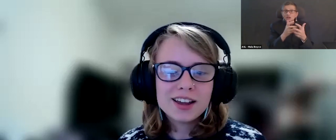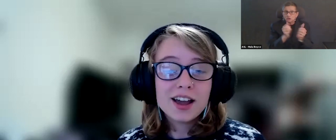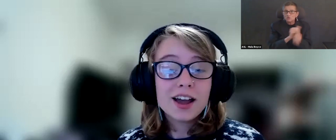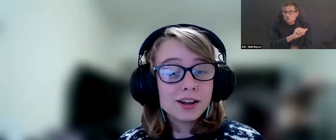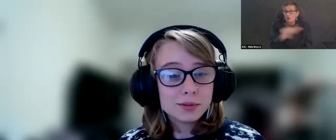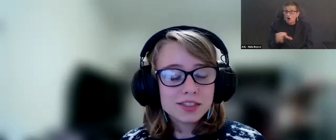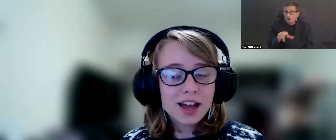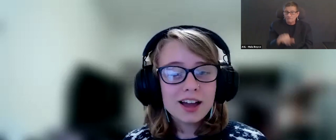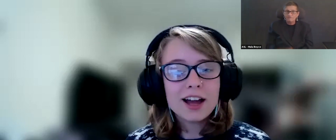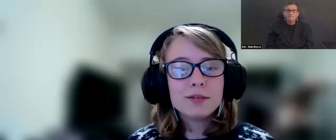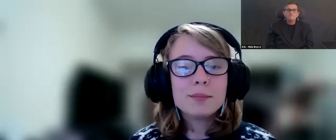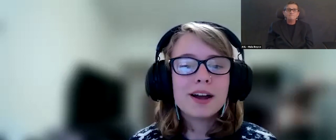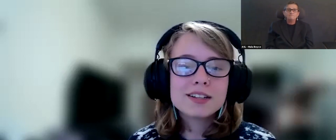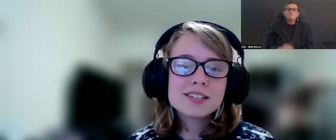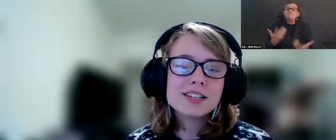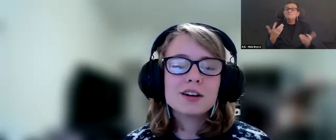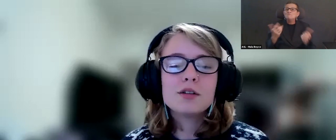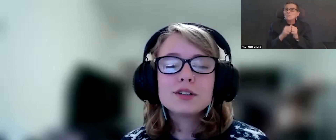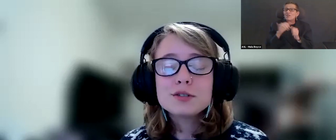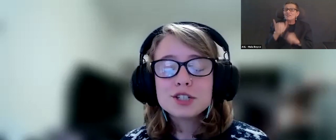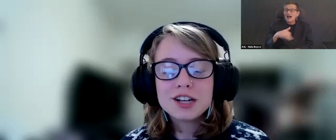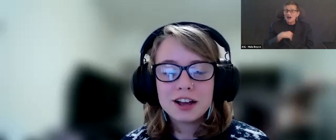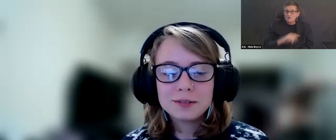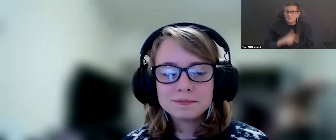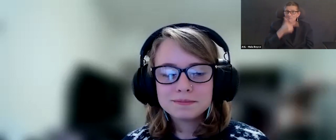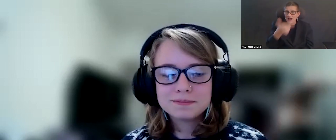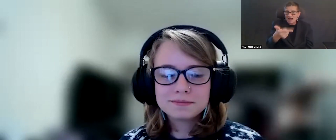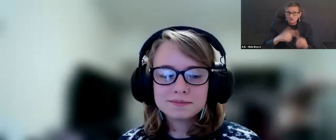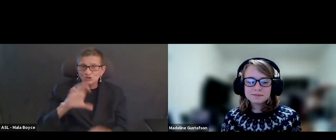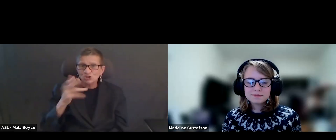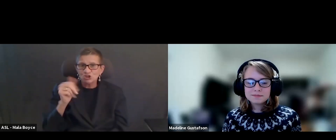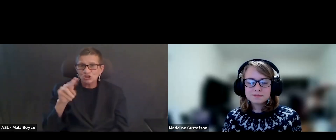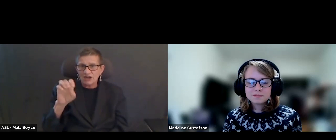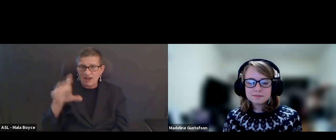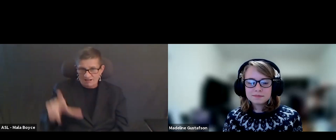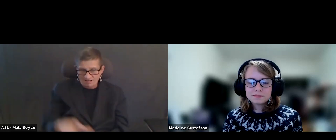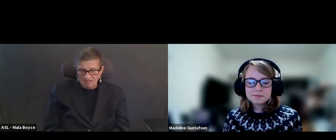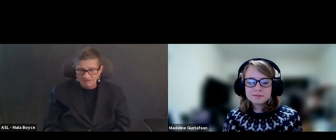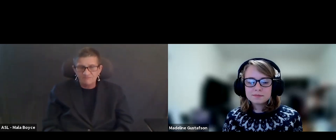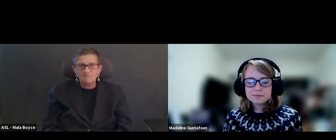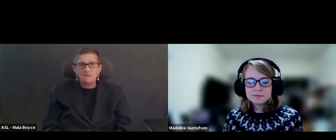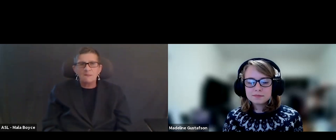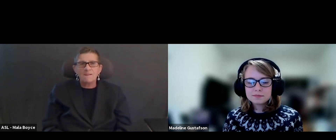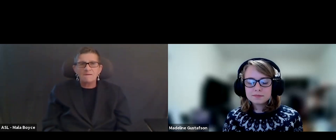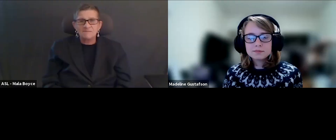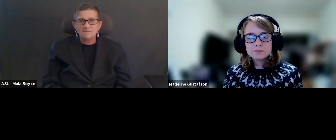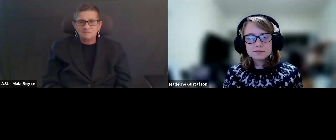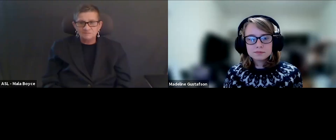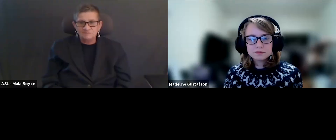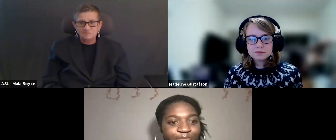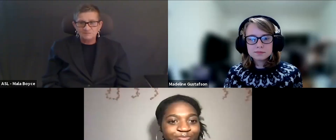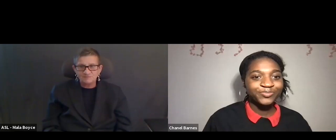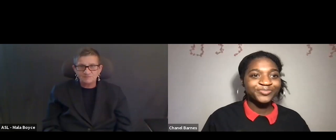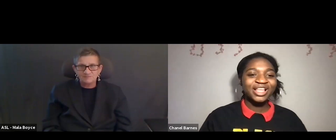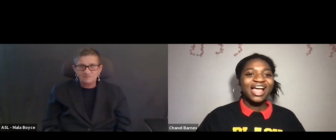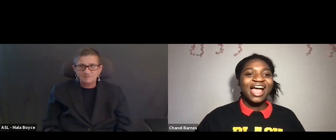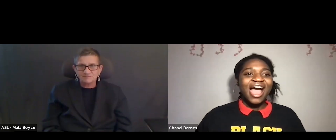today. And with that, I will pass it over to Chanel.